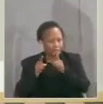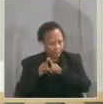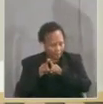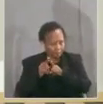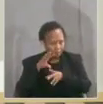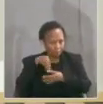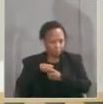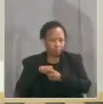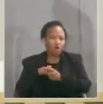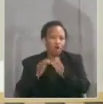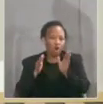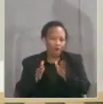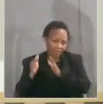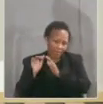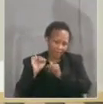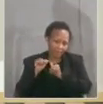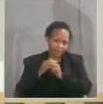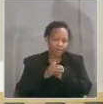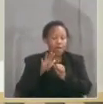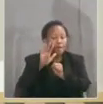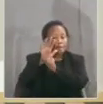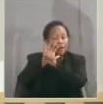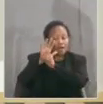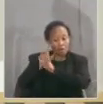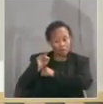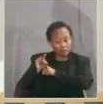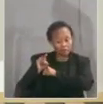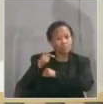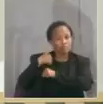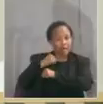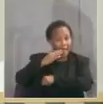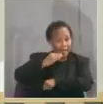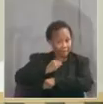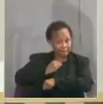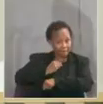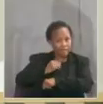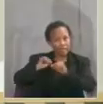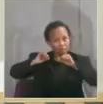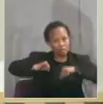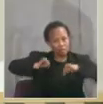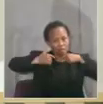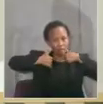itself. This background allows me to identify